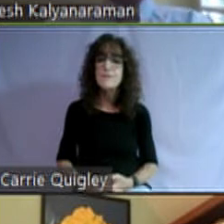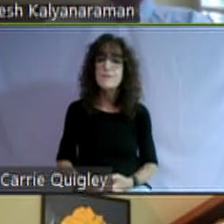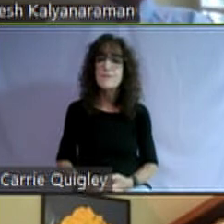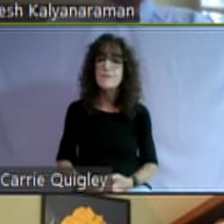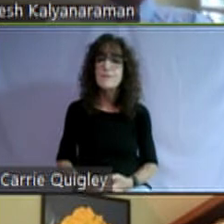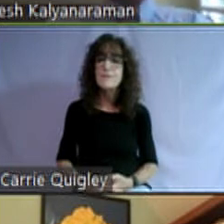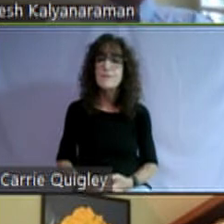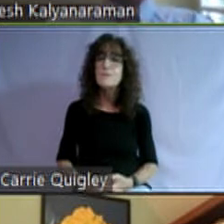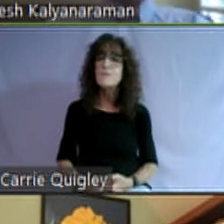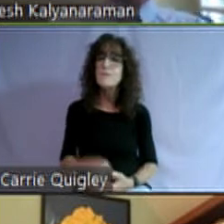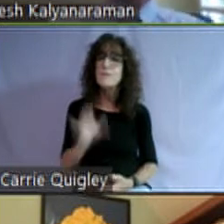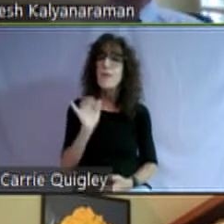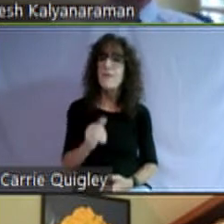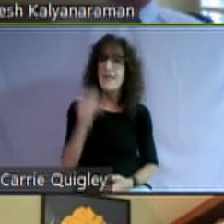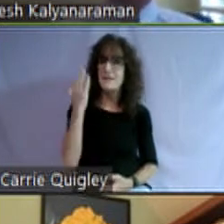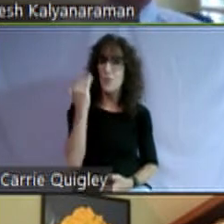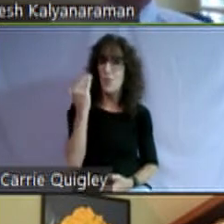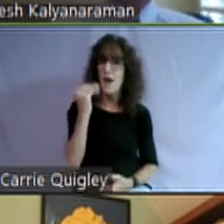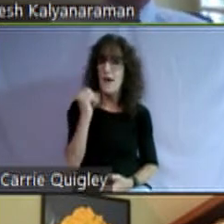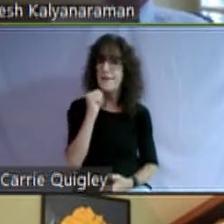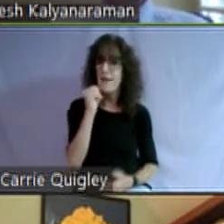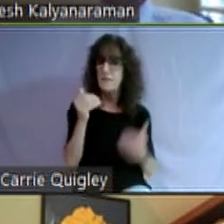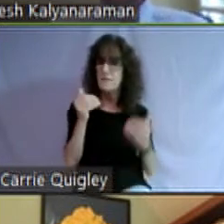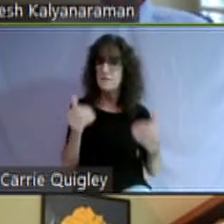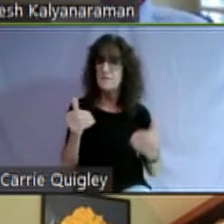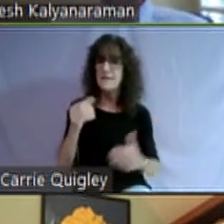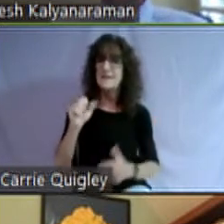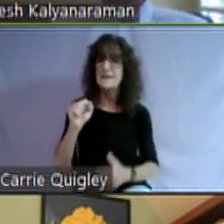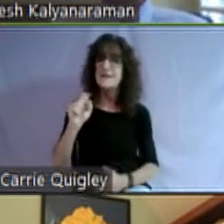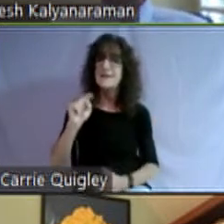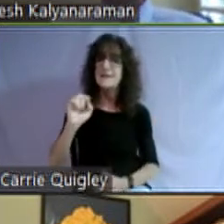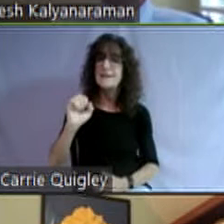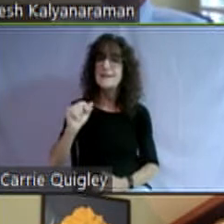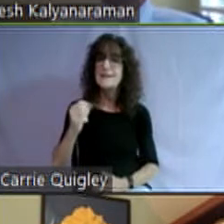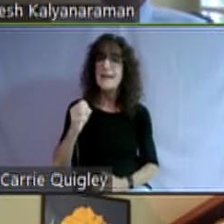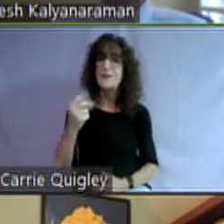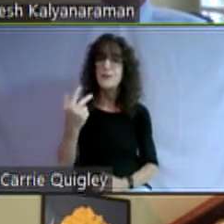that's the reason why we didn't actually move forward in stage 3, is because